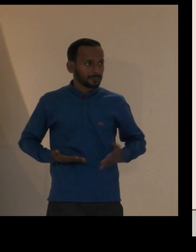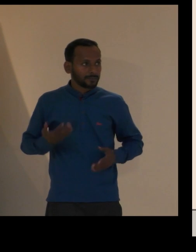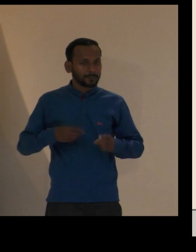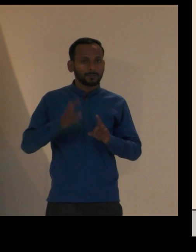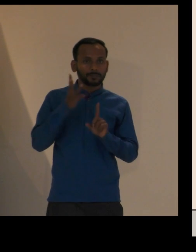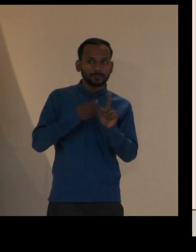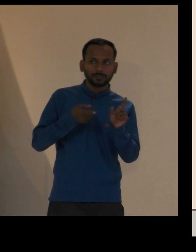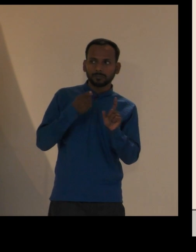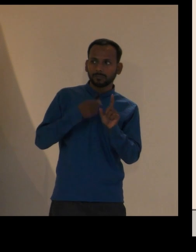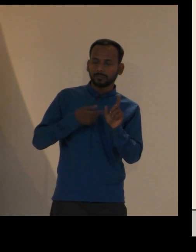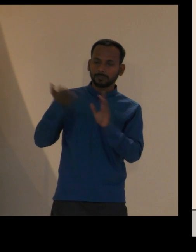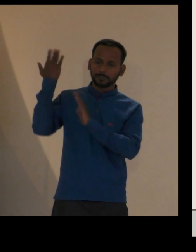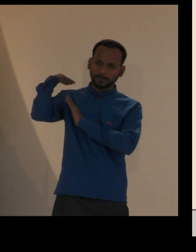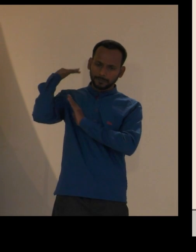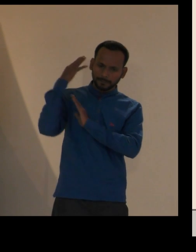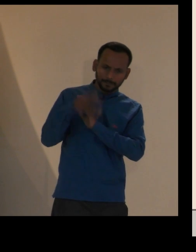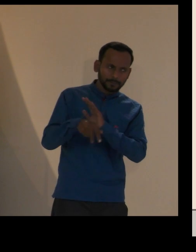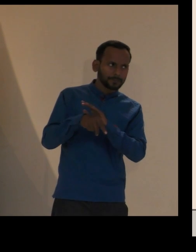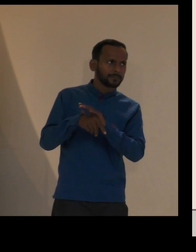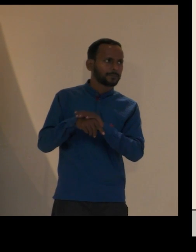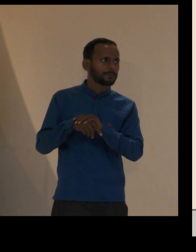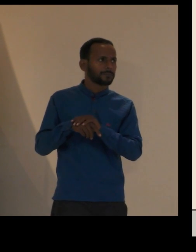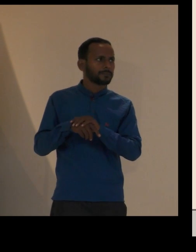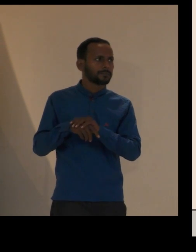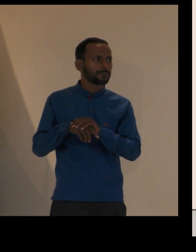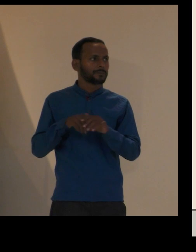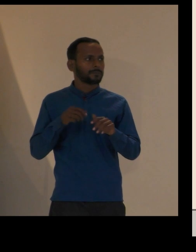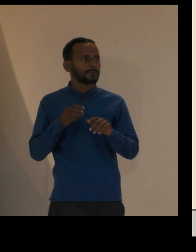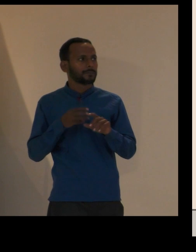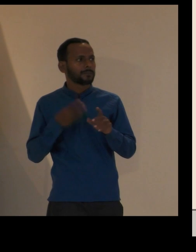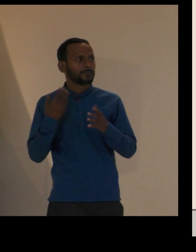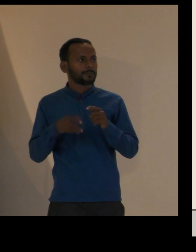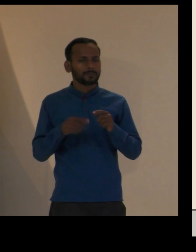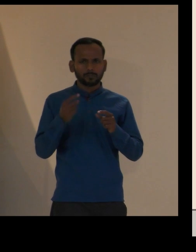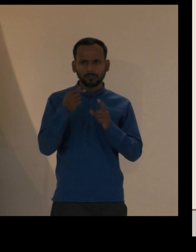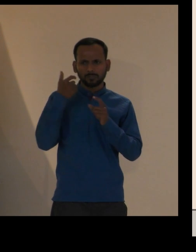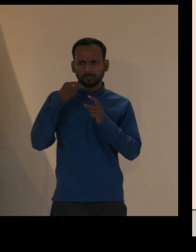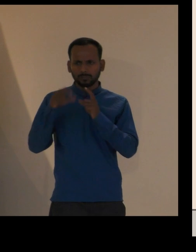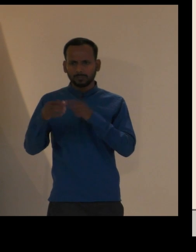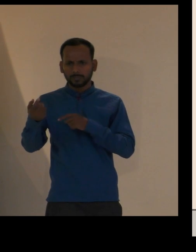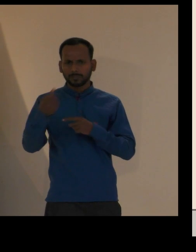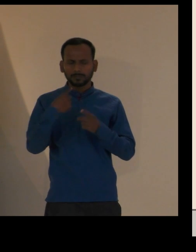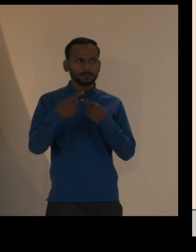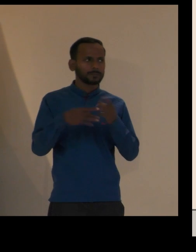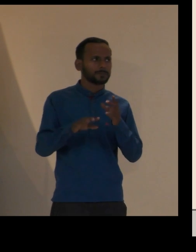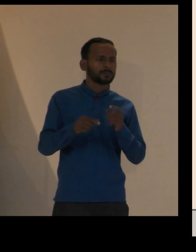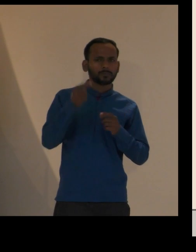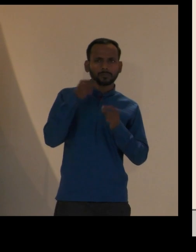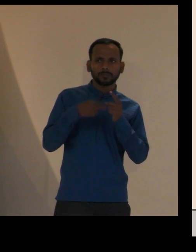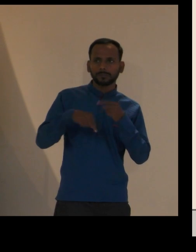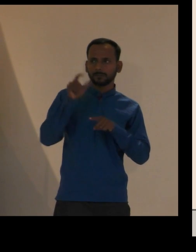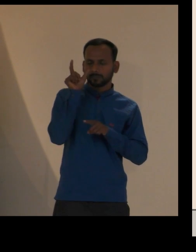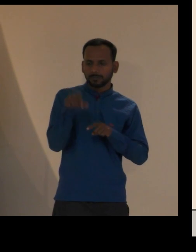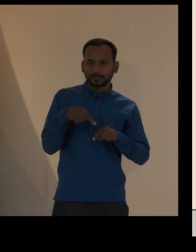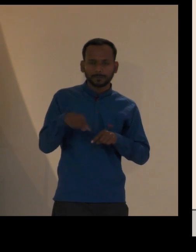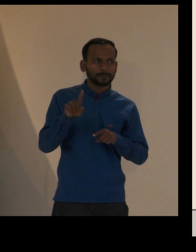3 years ago, when a friend of mine told me that he has his personal papers, which he has been sitting on for the